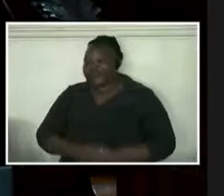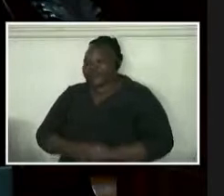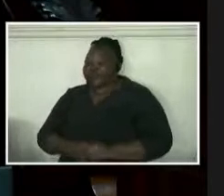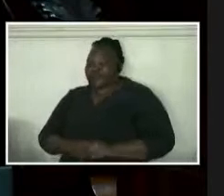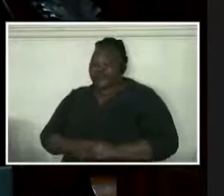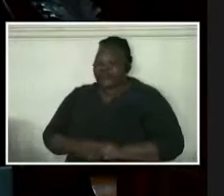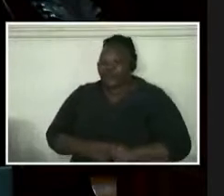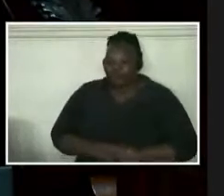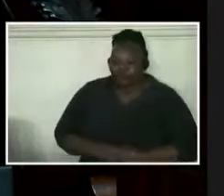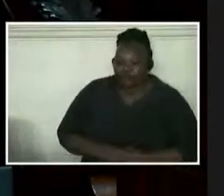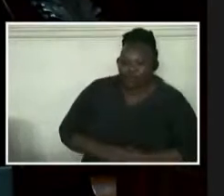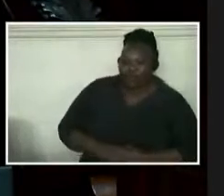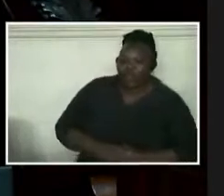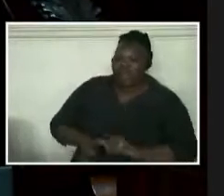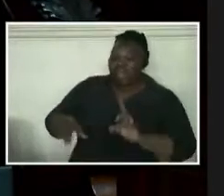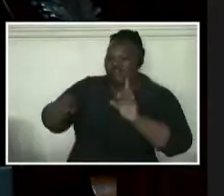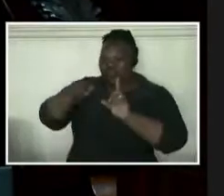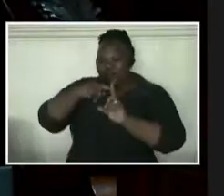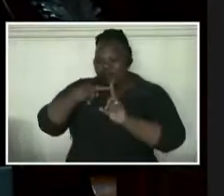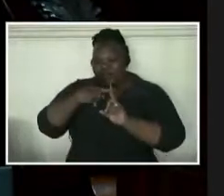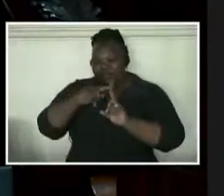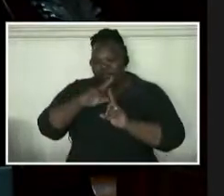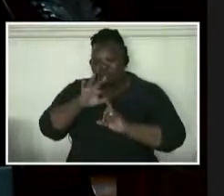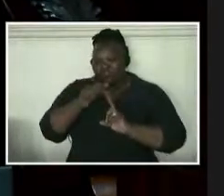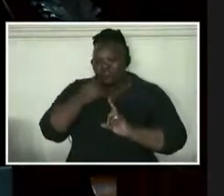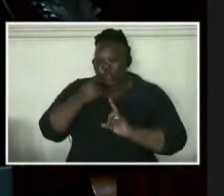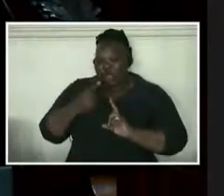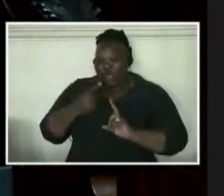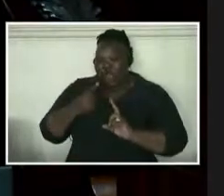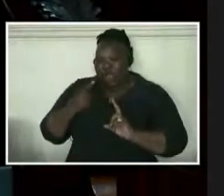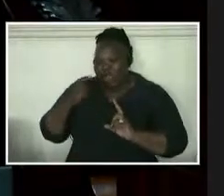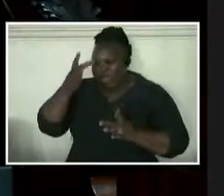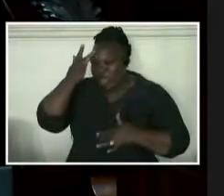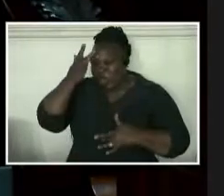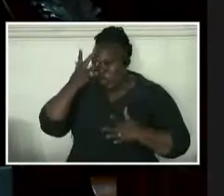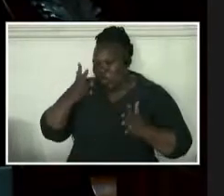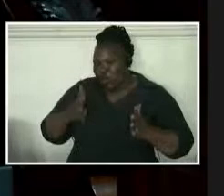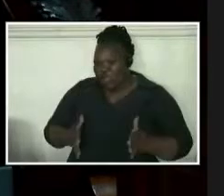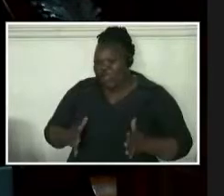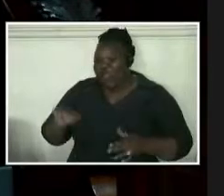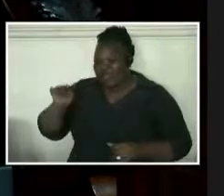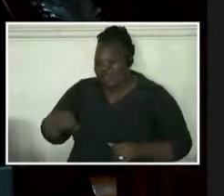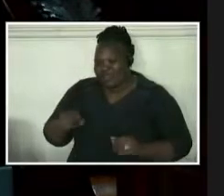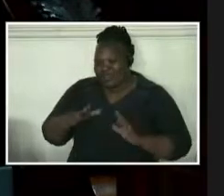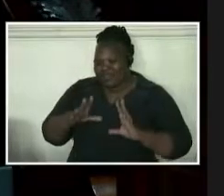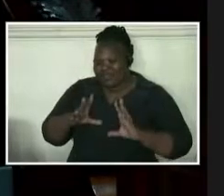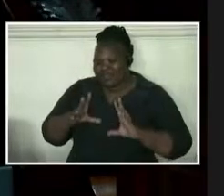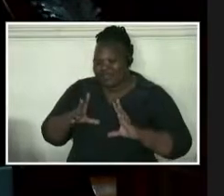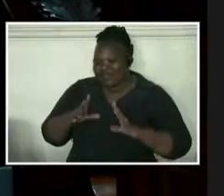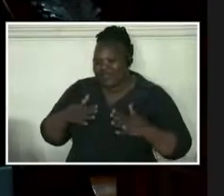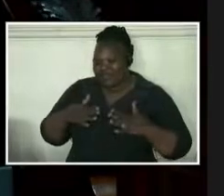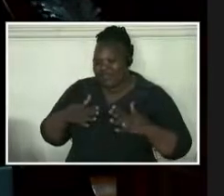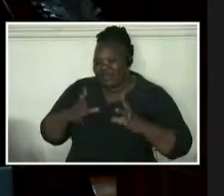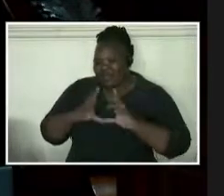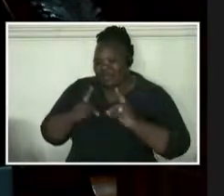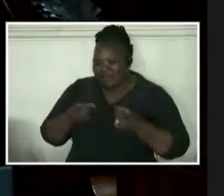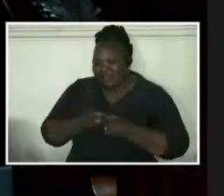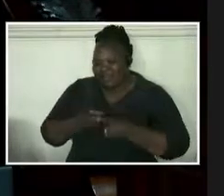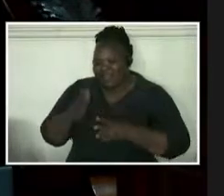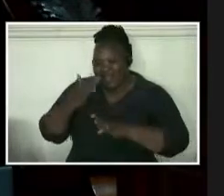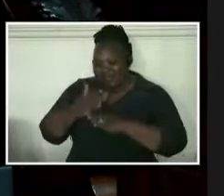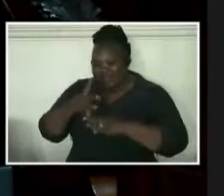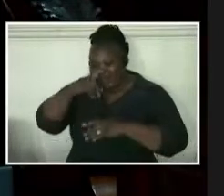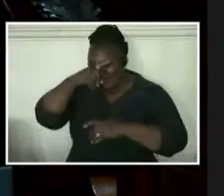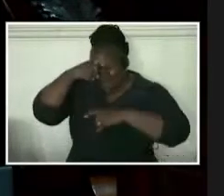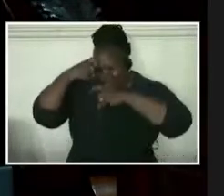dropping on the inspiration from the positive sentiments addressed by our patients chapters and even though our department says it has its way cut out to